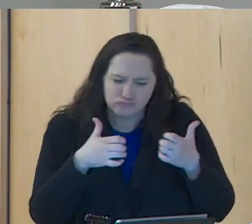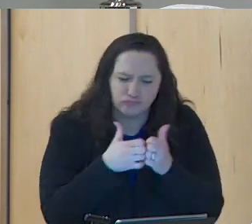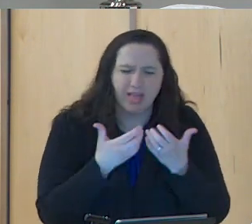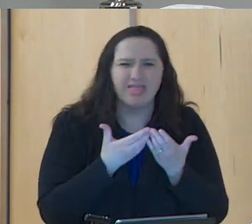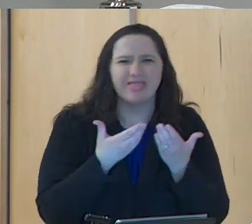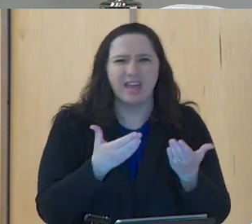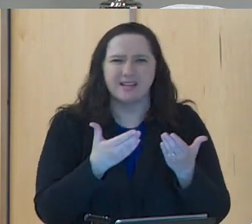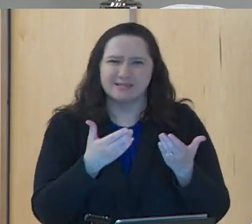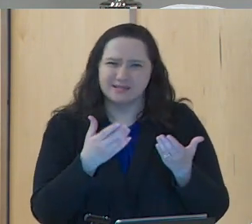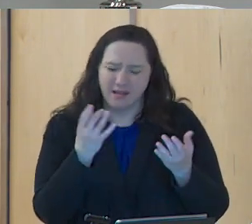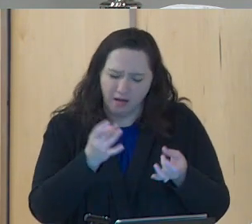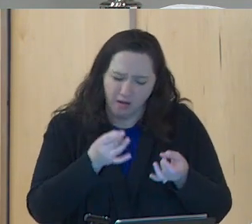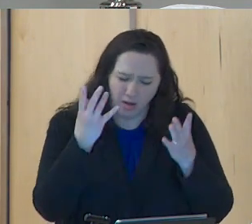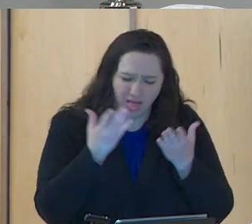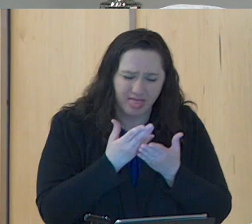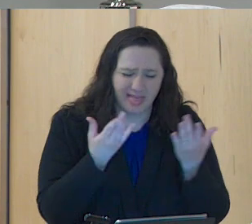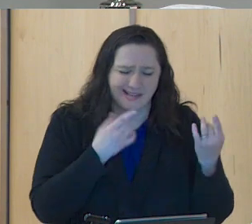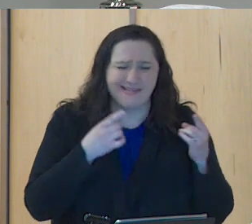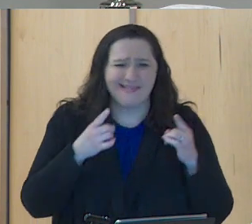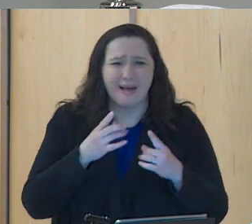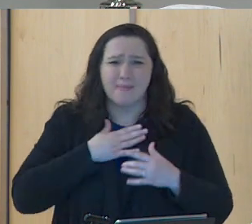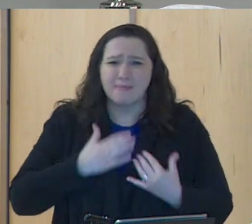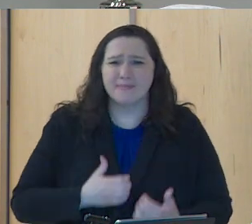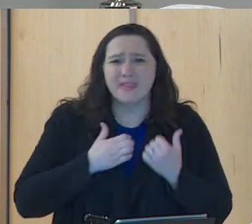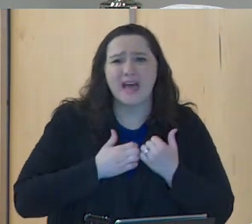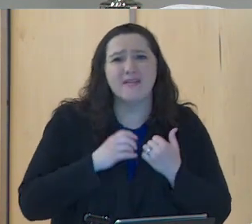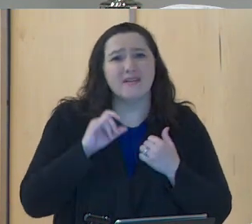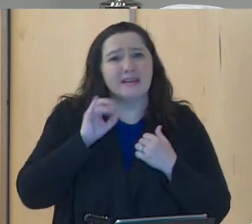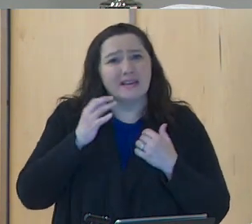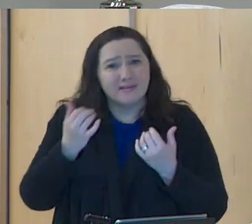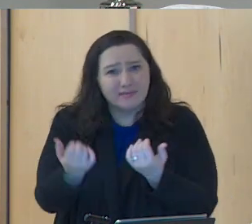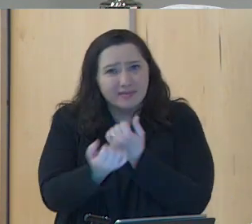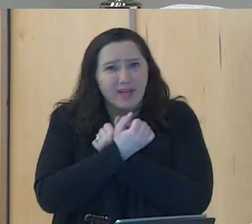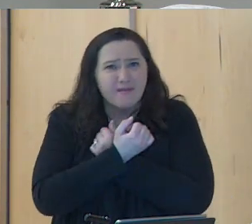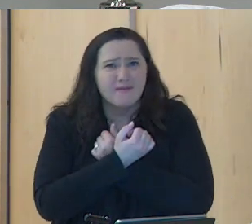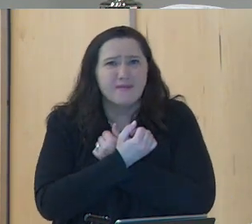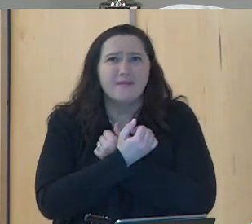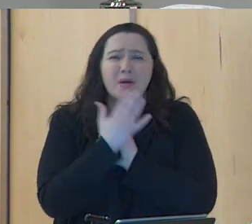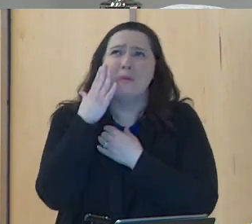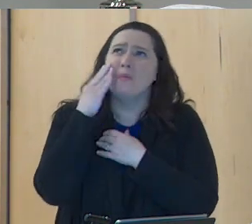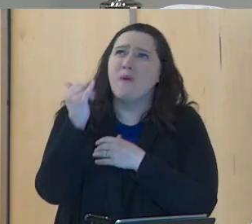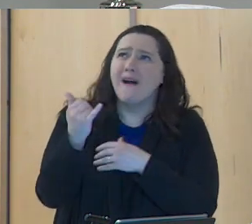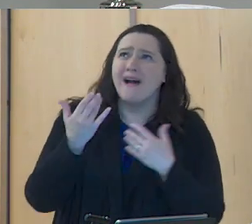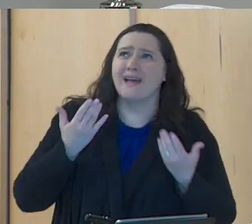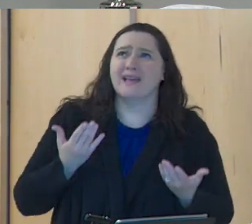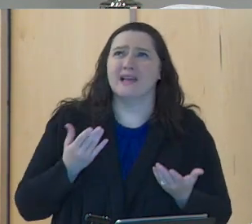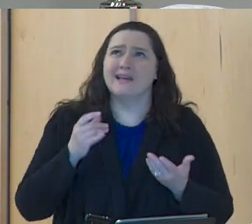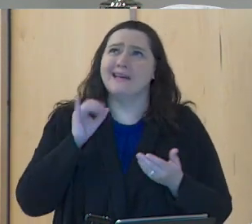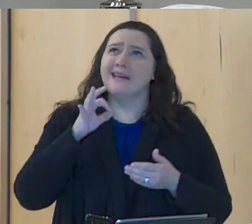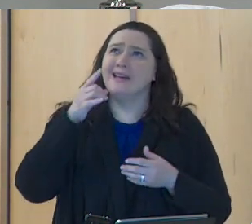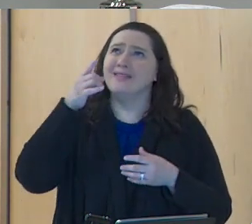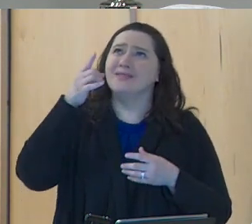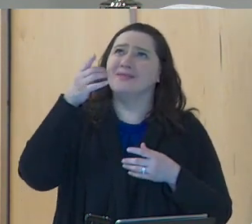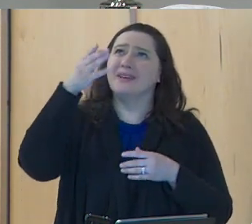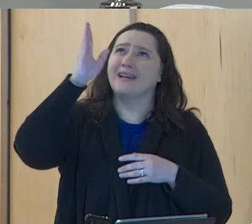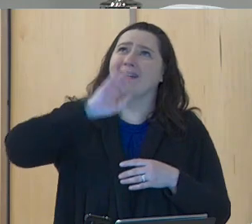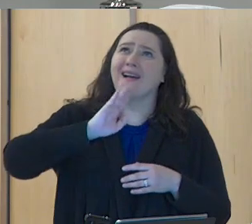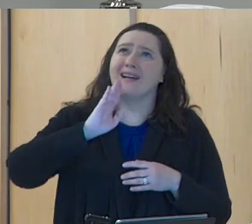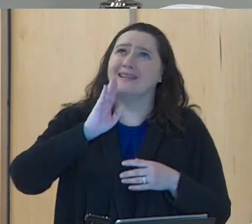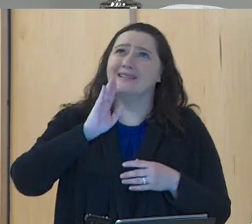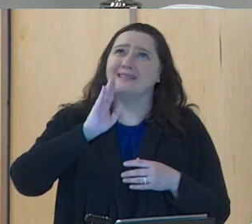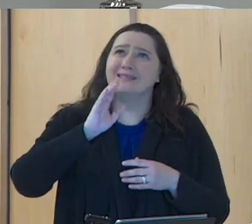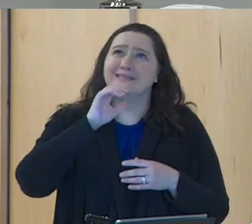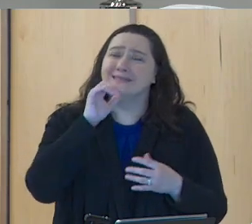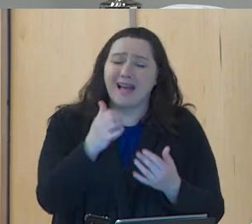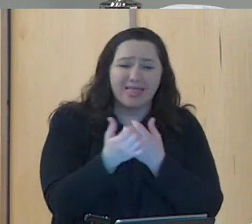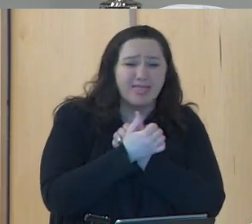and hurtful things to come into my life if he loves me? If God doesn't love me and send better things in